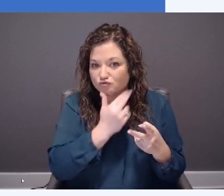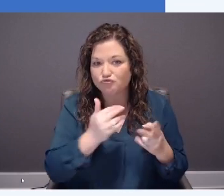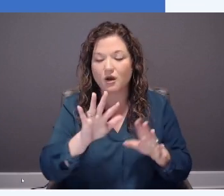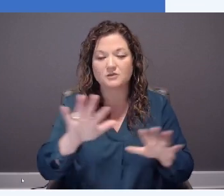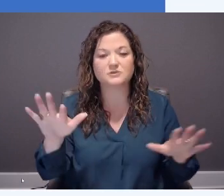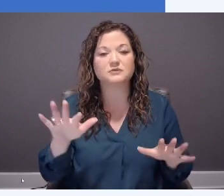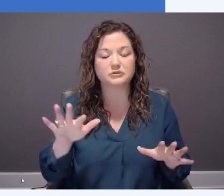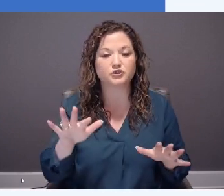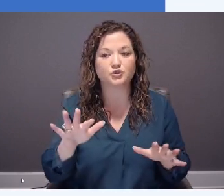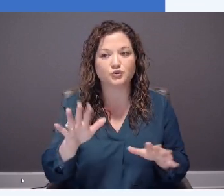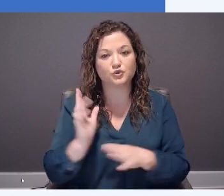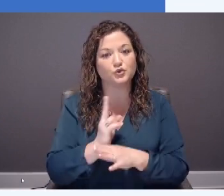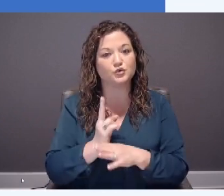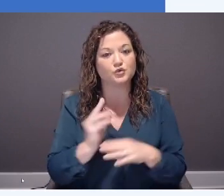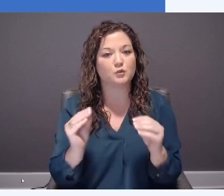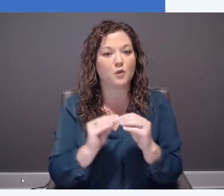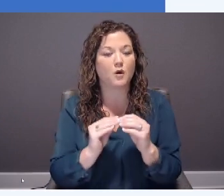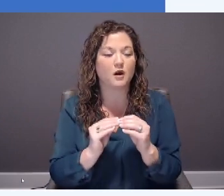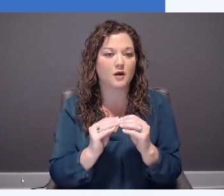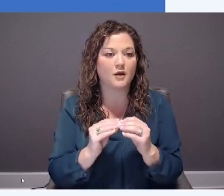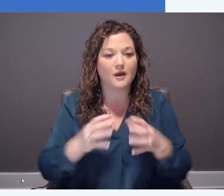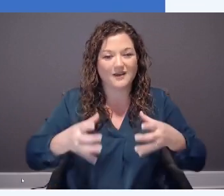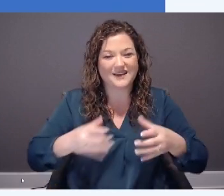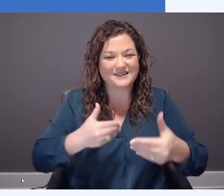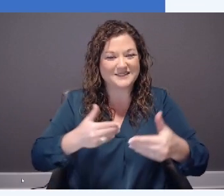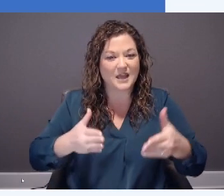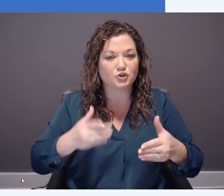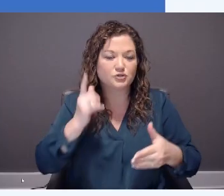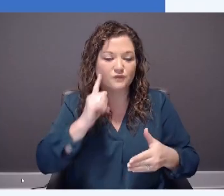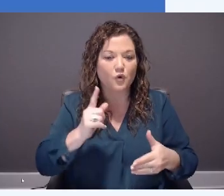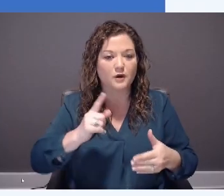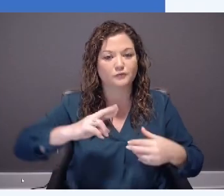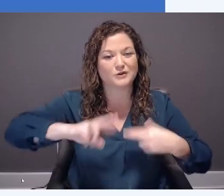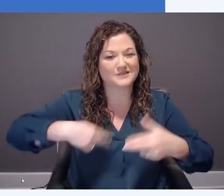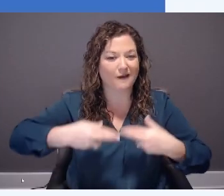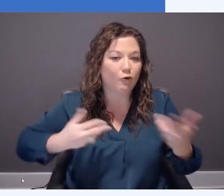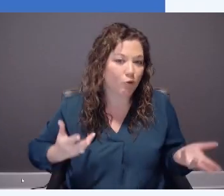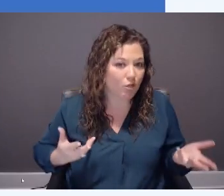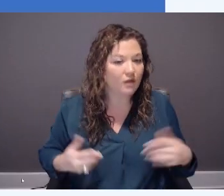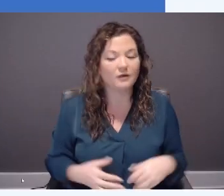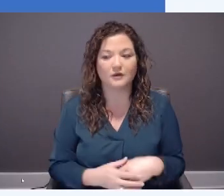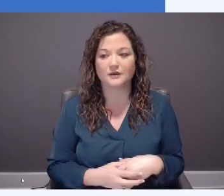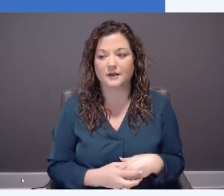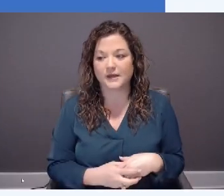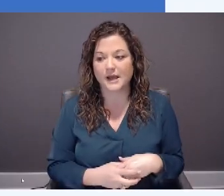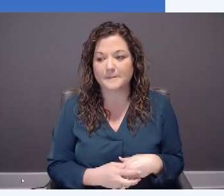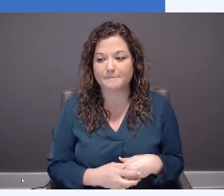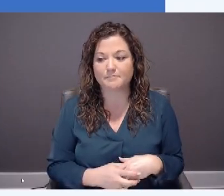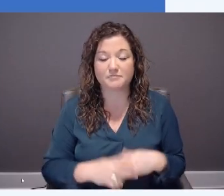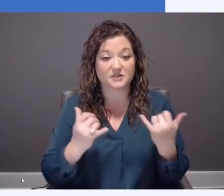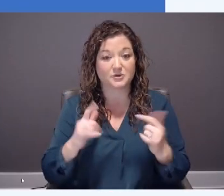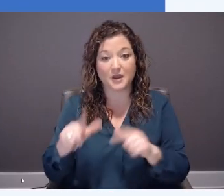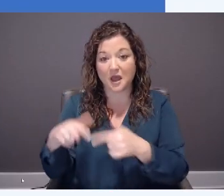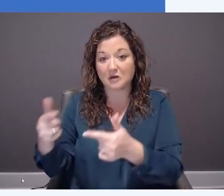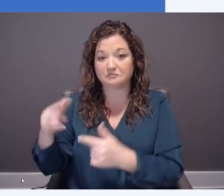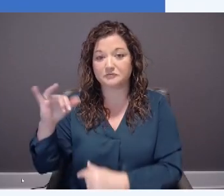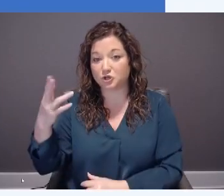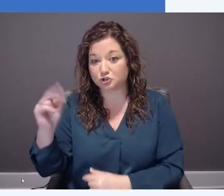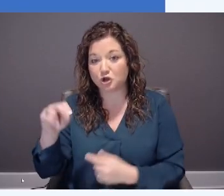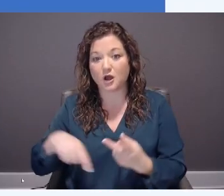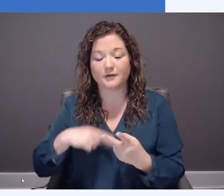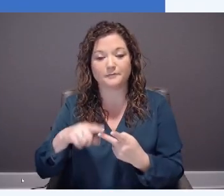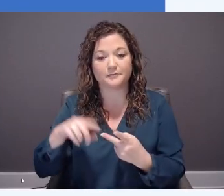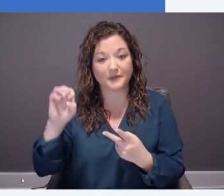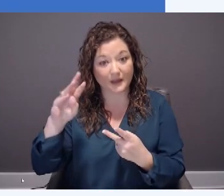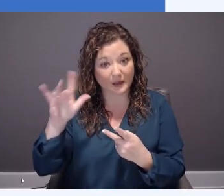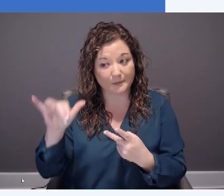compostable containers in their businesses. So I'm gonna turn it over now to John and Emily to talk about